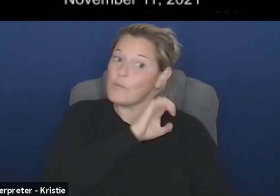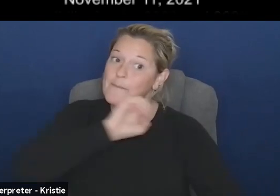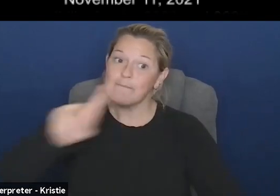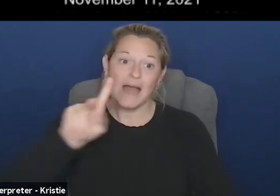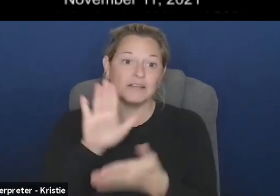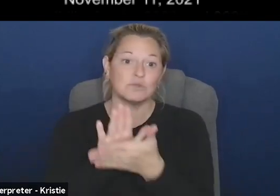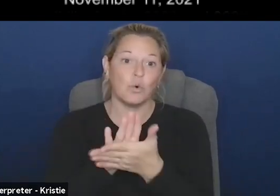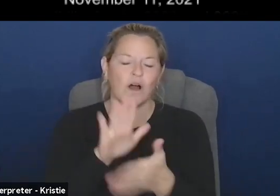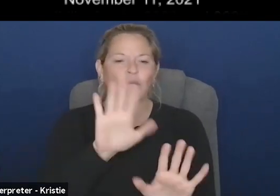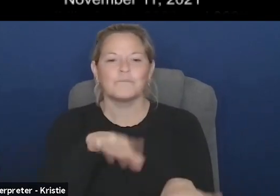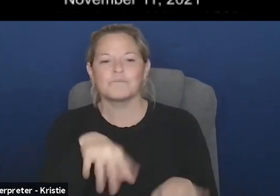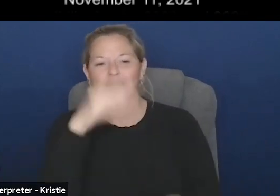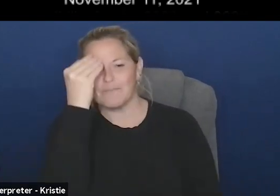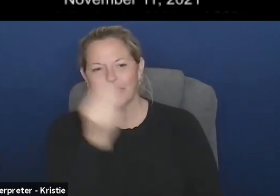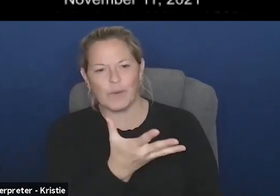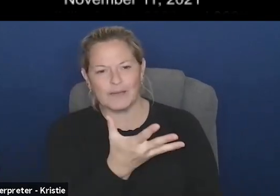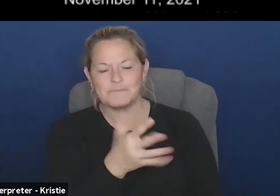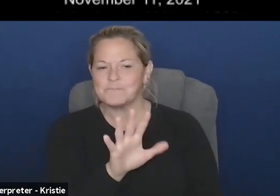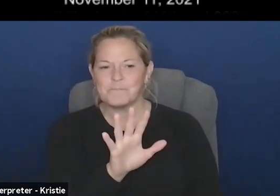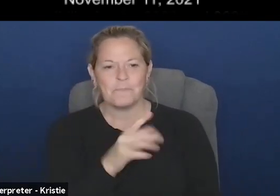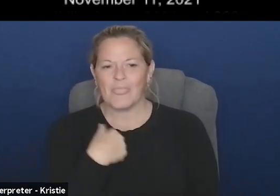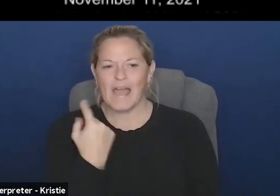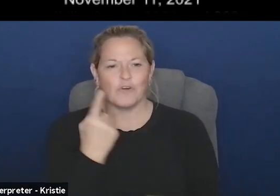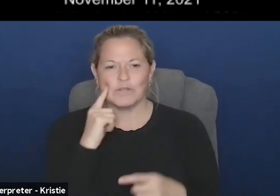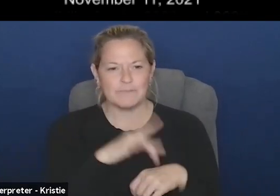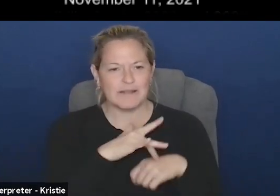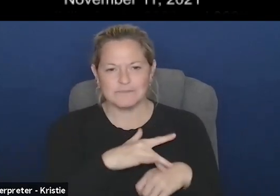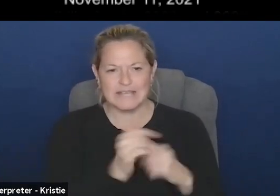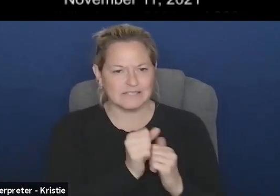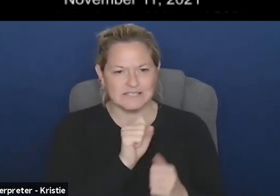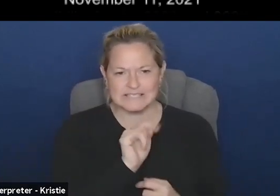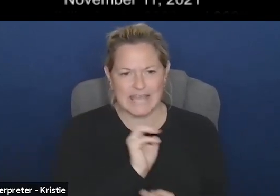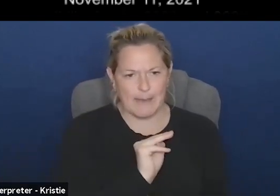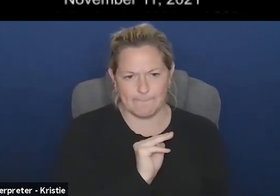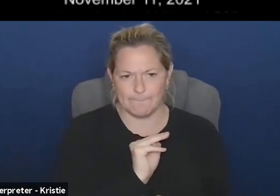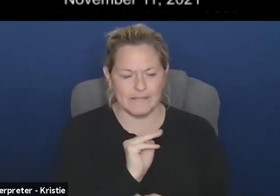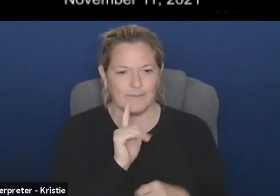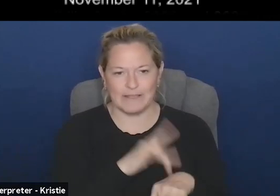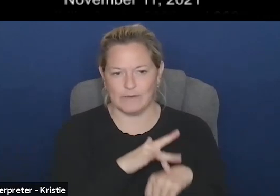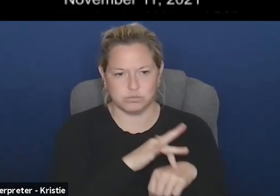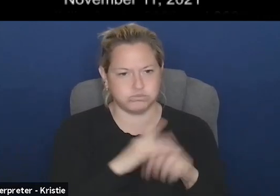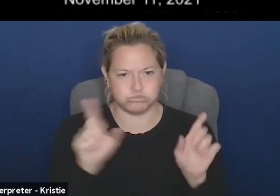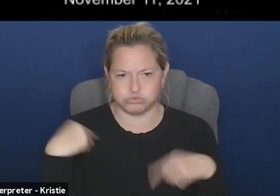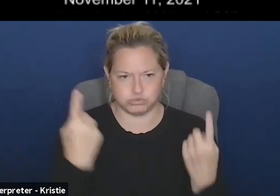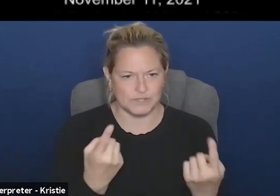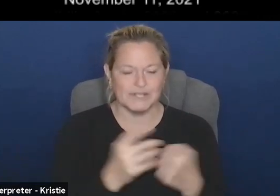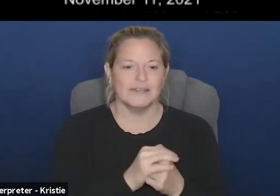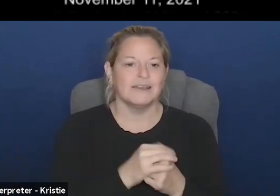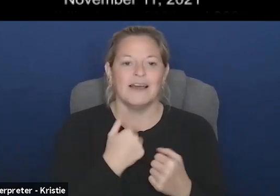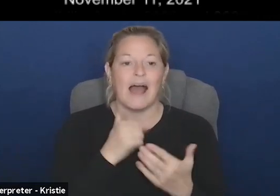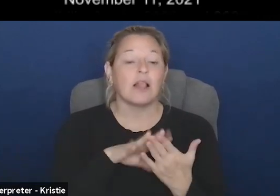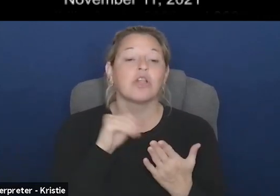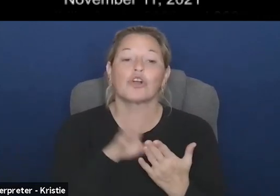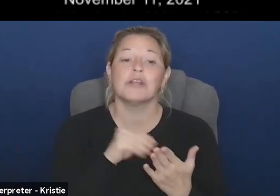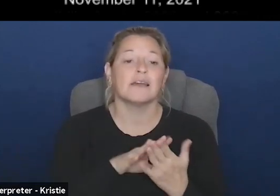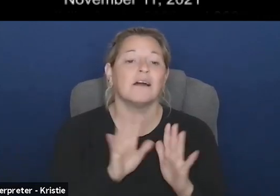way, I've always been obsessed with STEM. I've always been obsessed with learning. I love learning, but